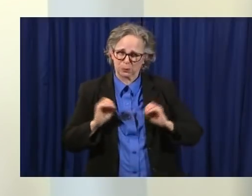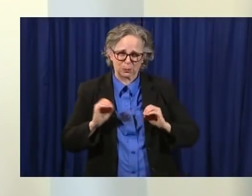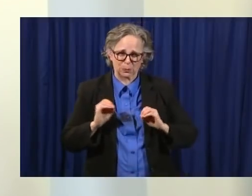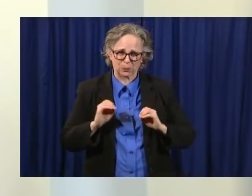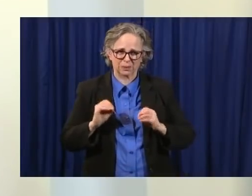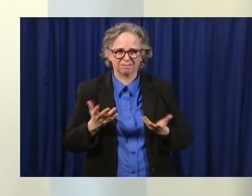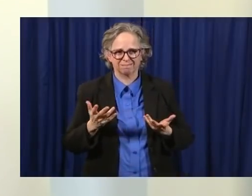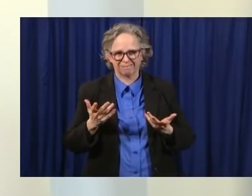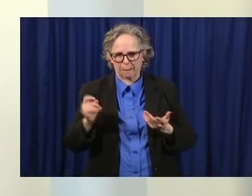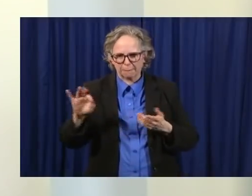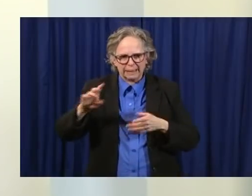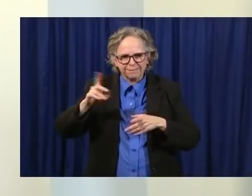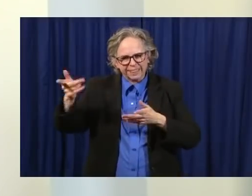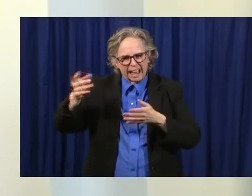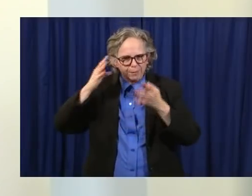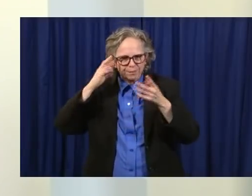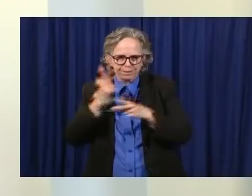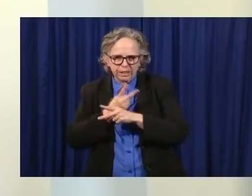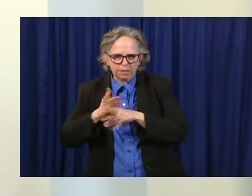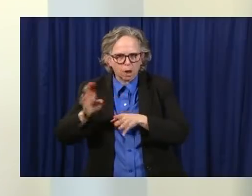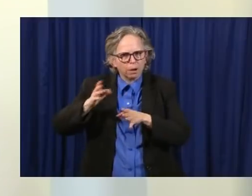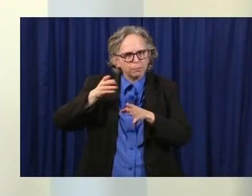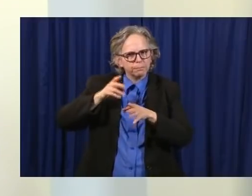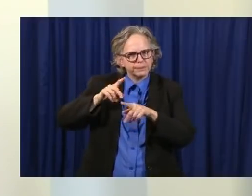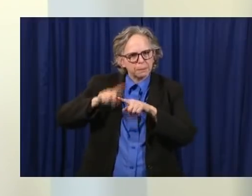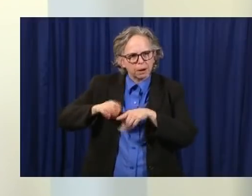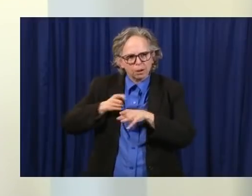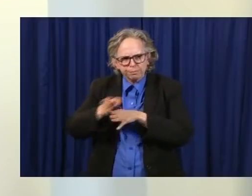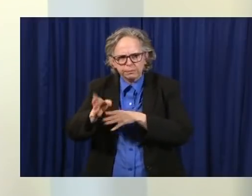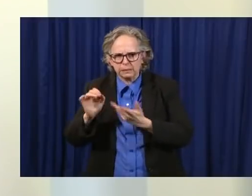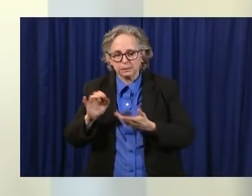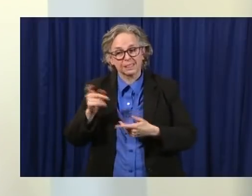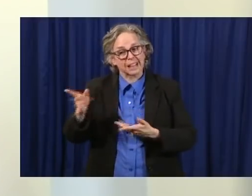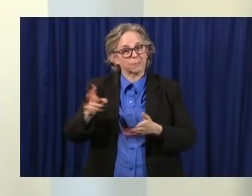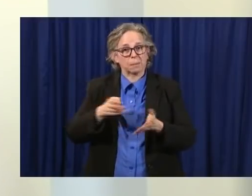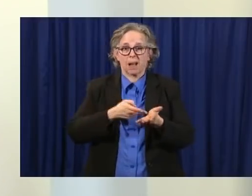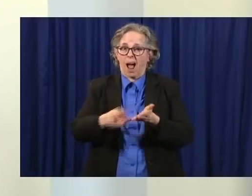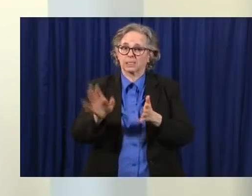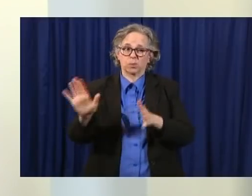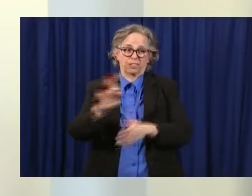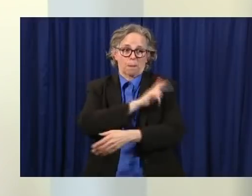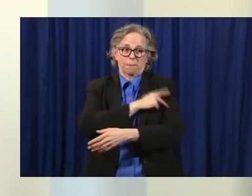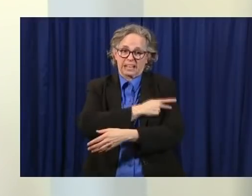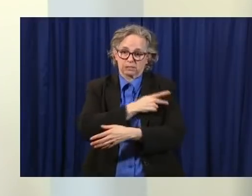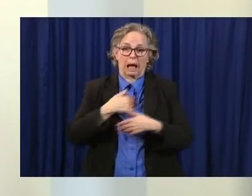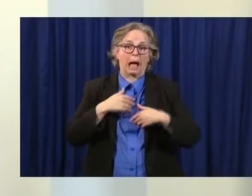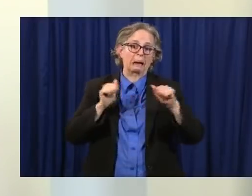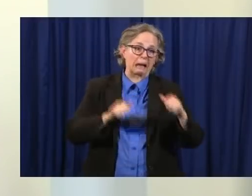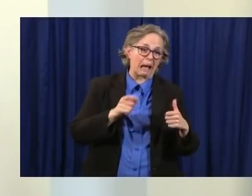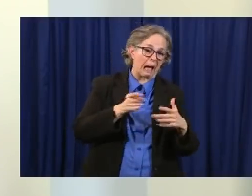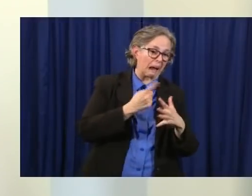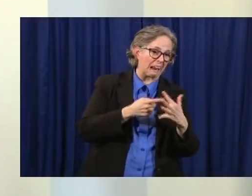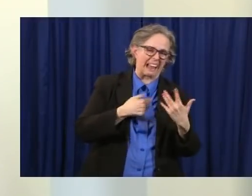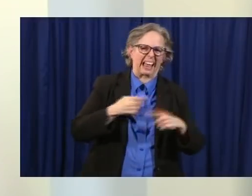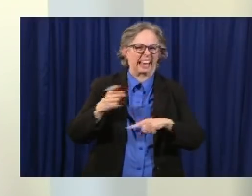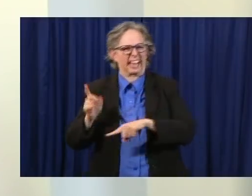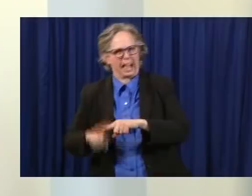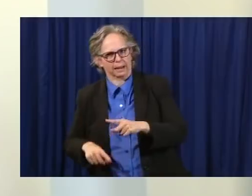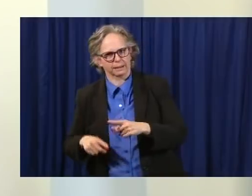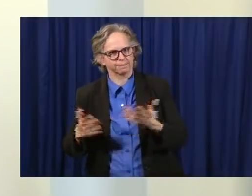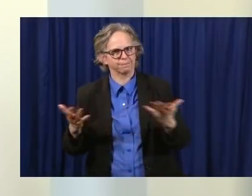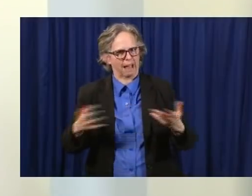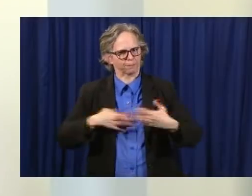and be straightforward with their patients about what they can do. You know, a lot of the providers